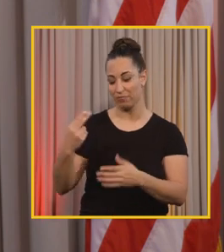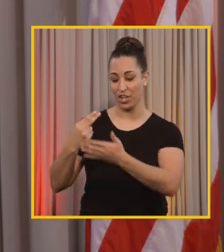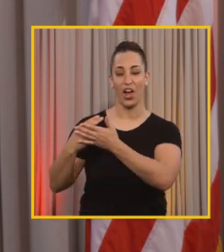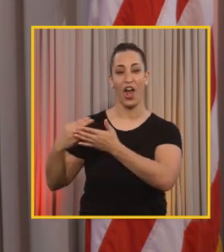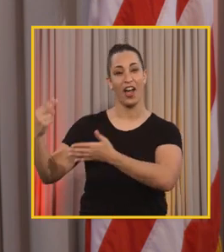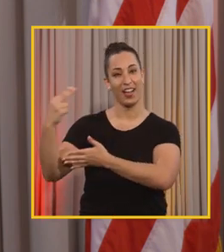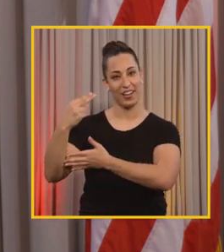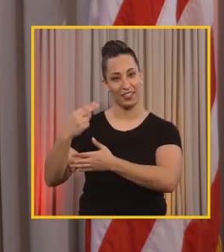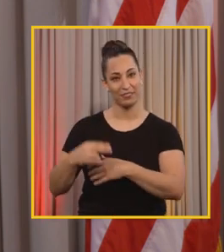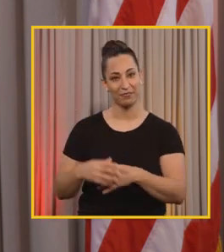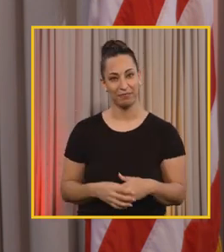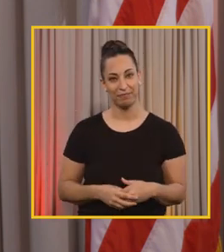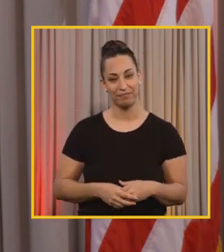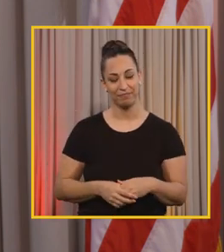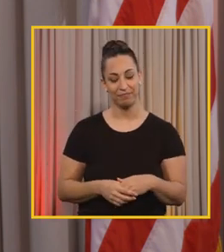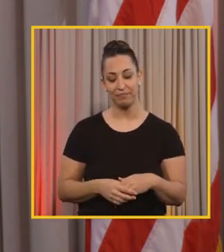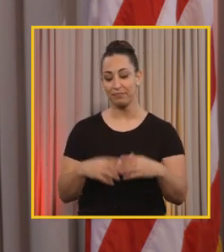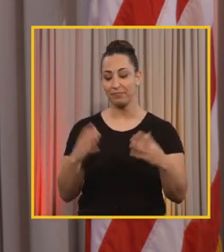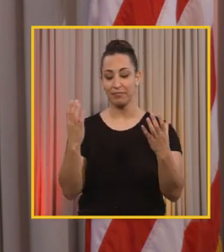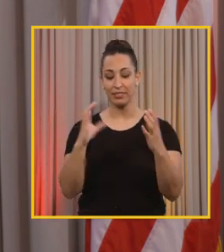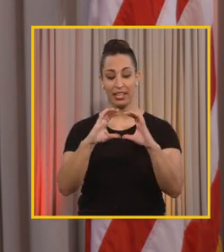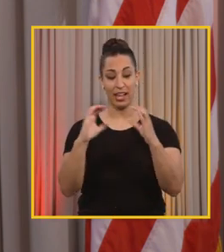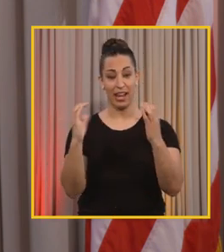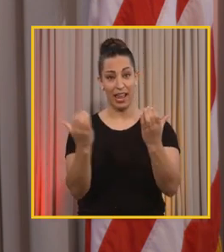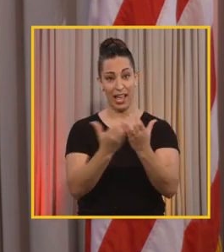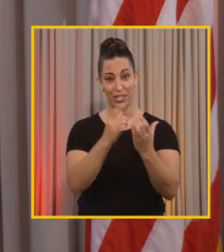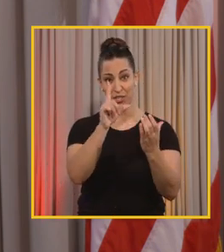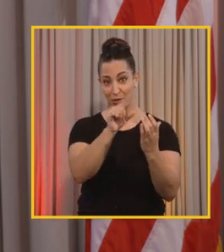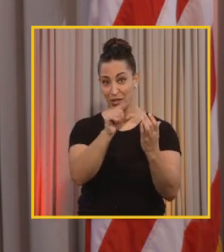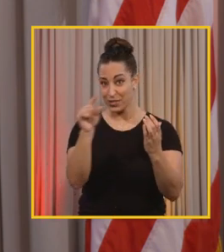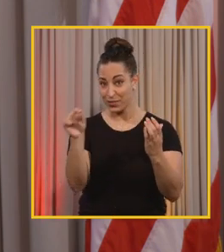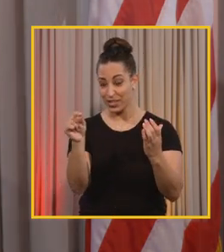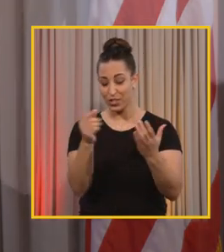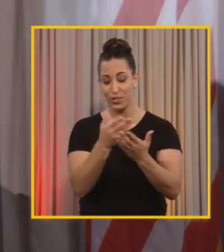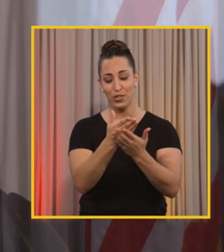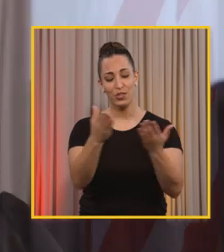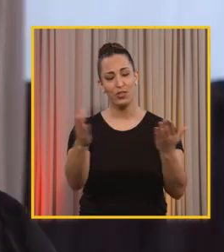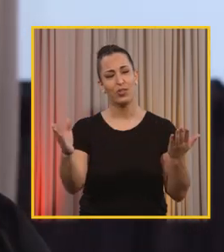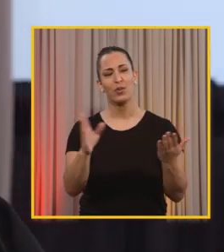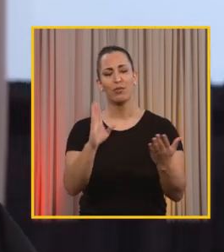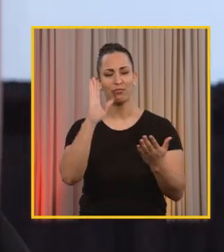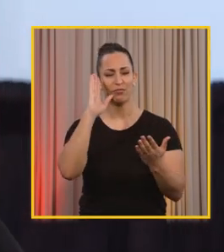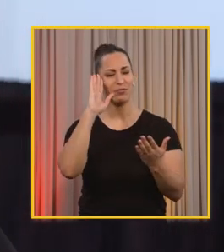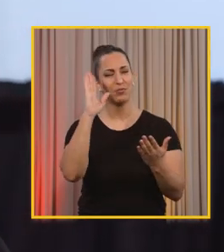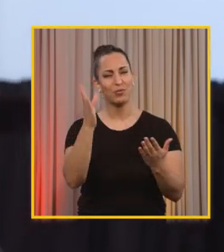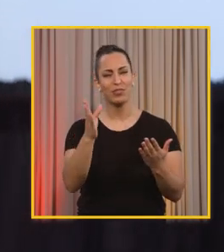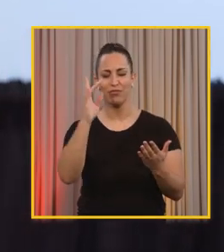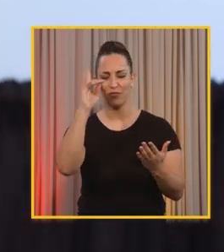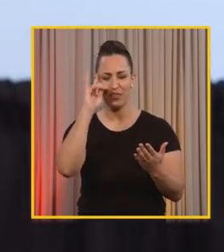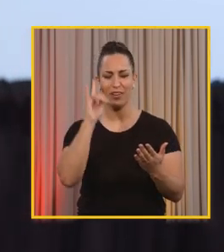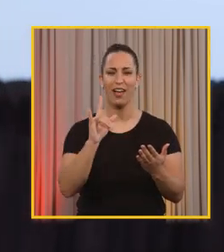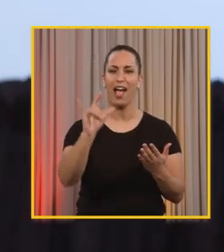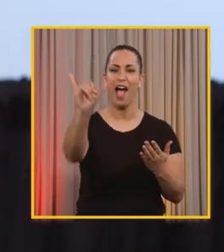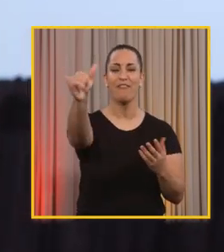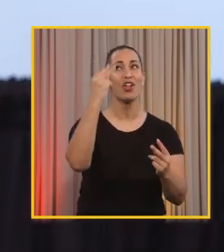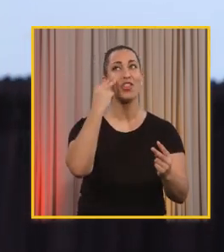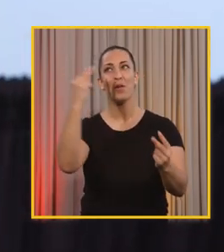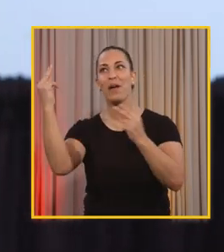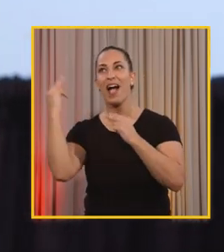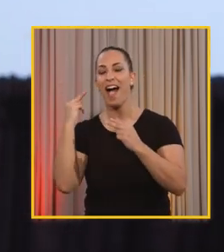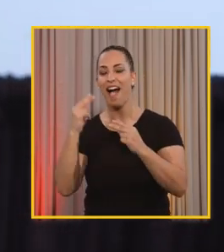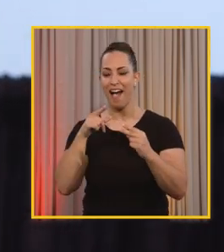you. As the class of 2020, you will forever be